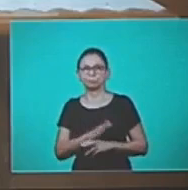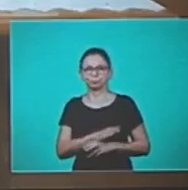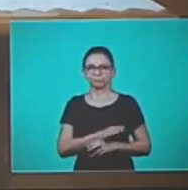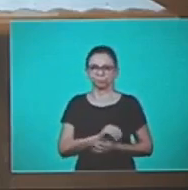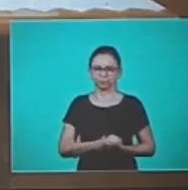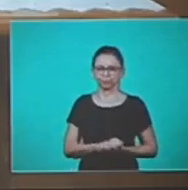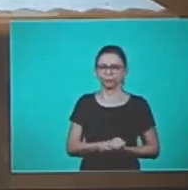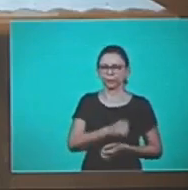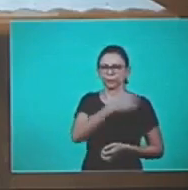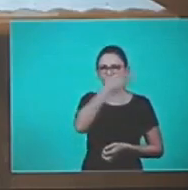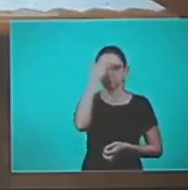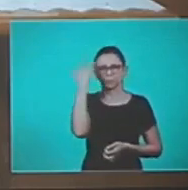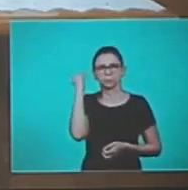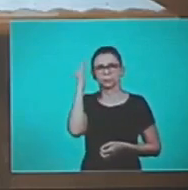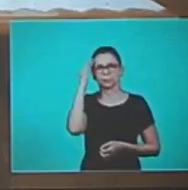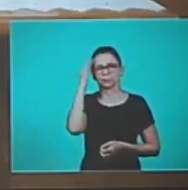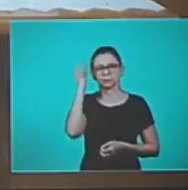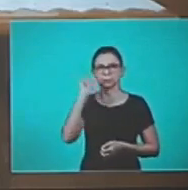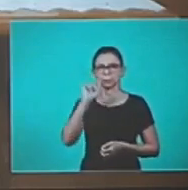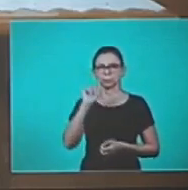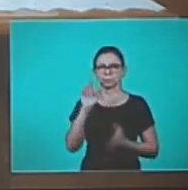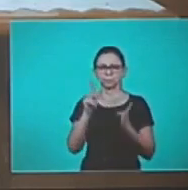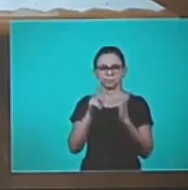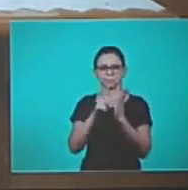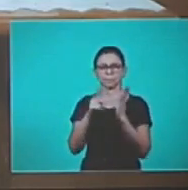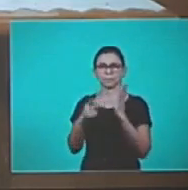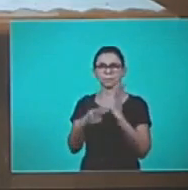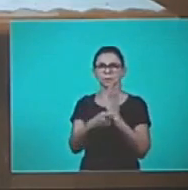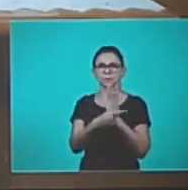People understand the following. Look, the parable of the virgins,